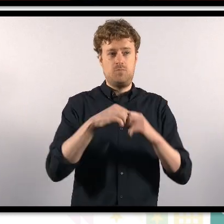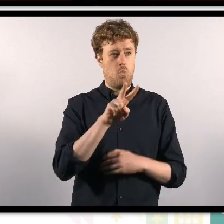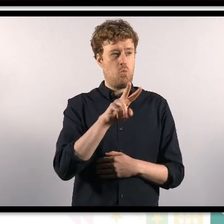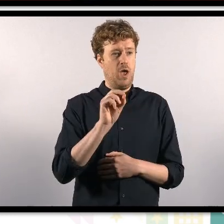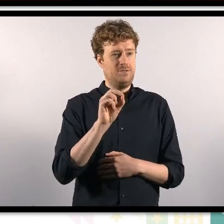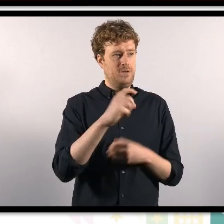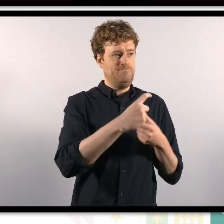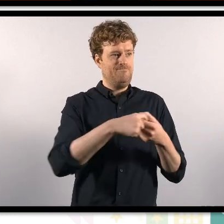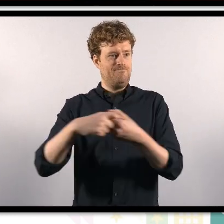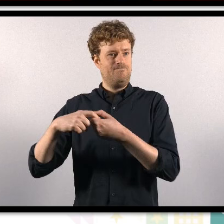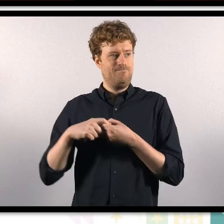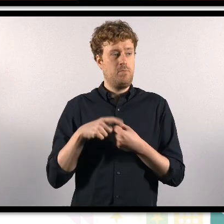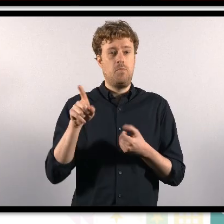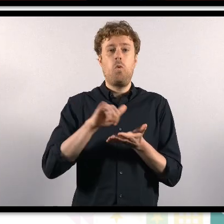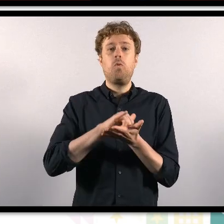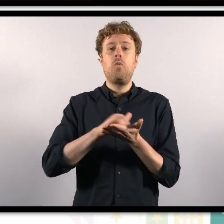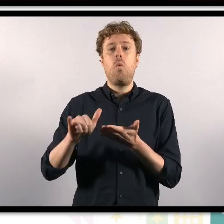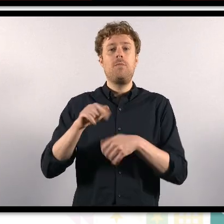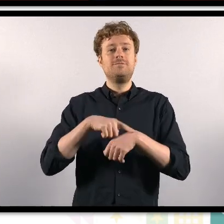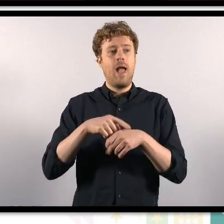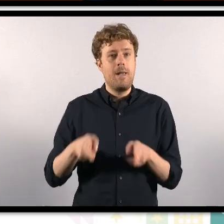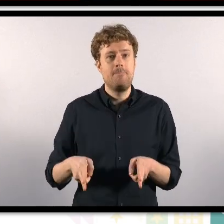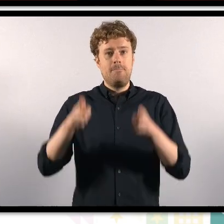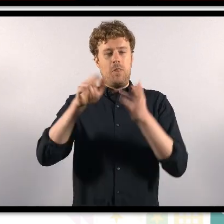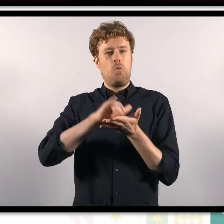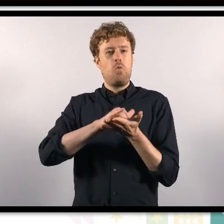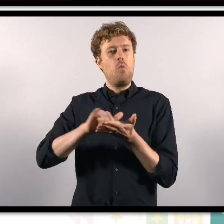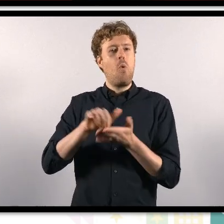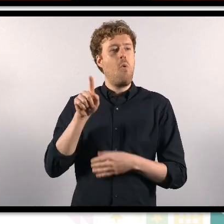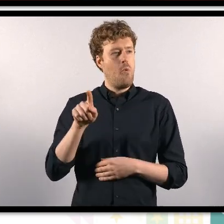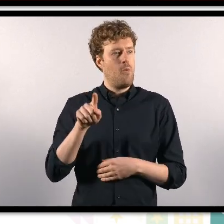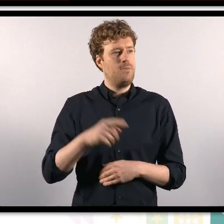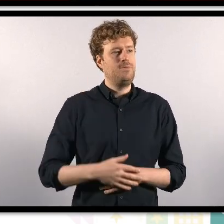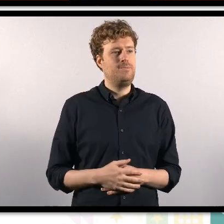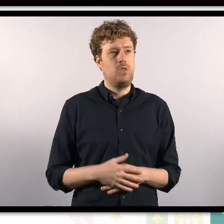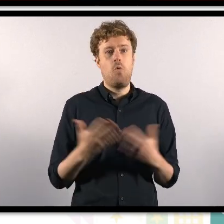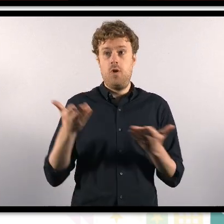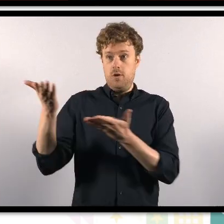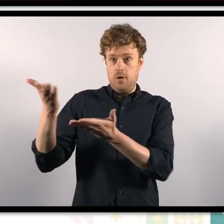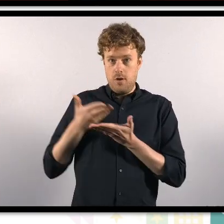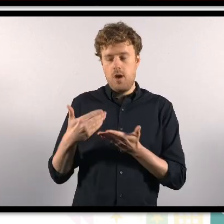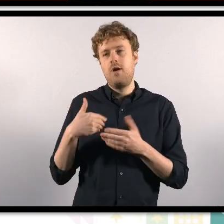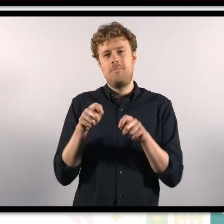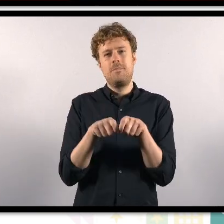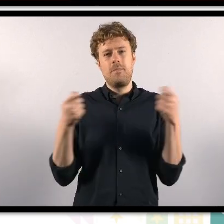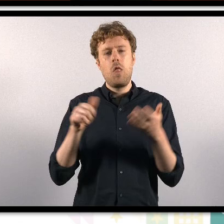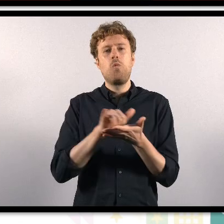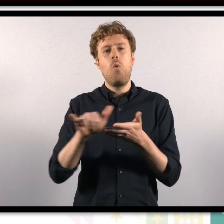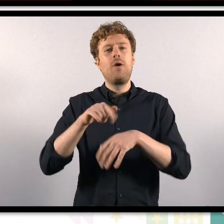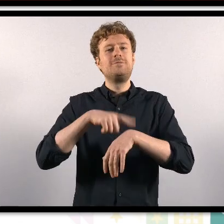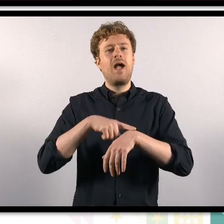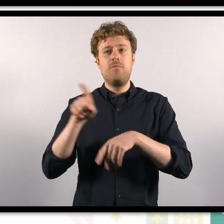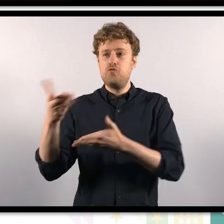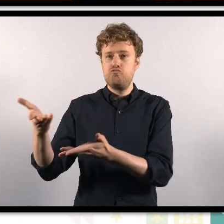Board, the TOC, and formally voted to accept Kubernetes as our first project, which was kind of cute. It was nice that the TOC